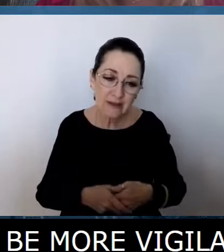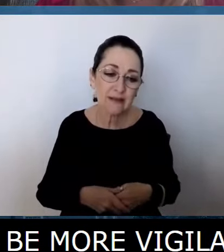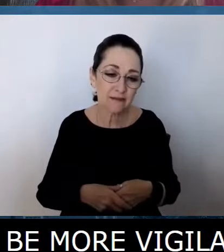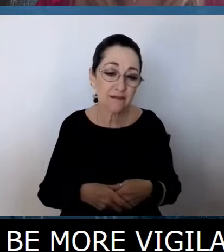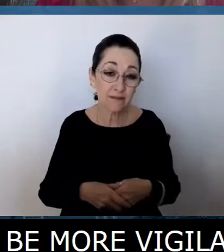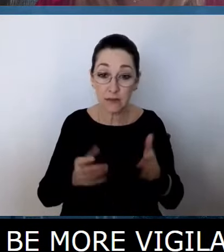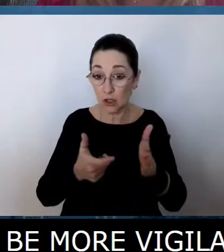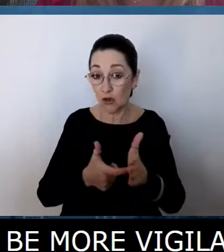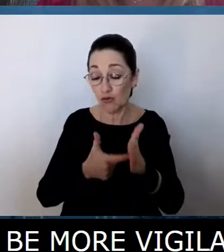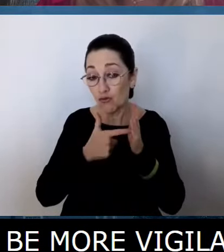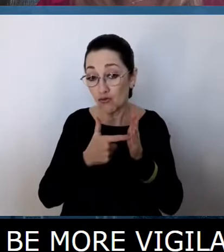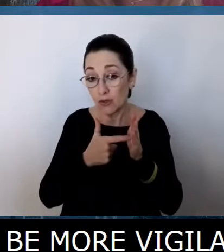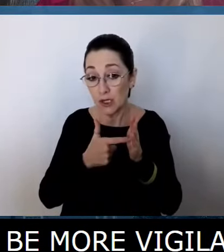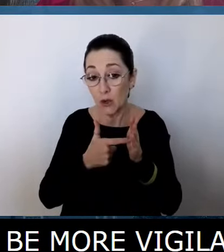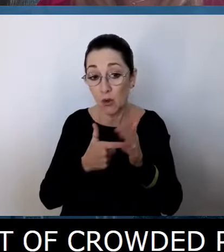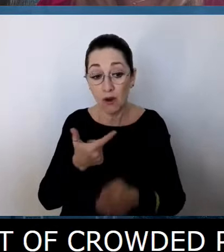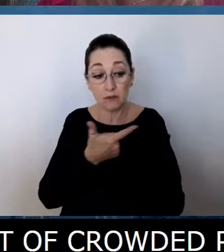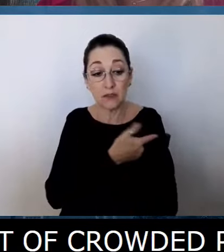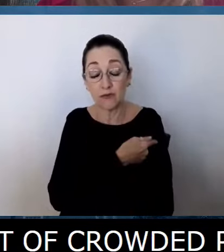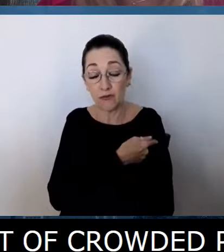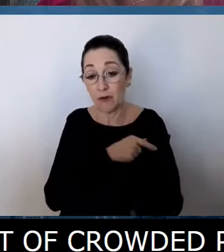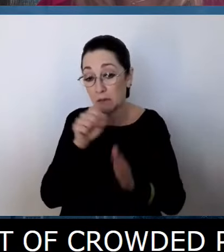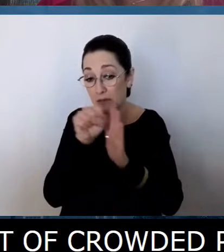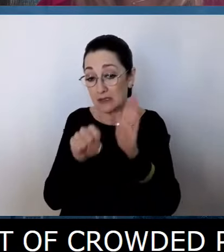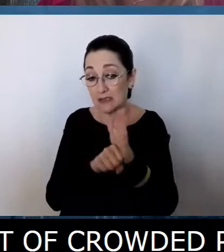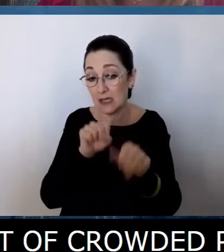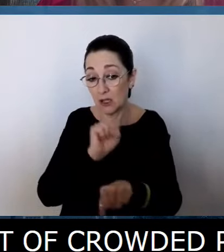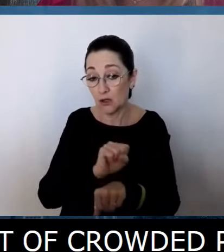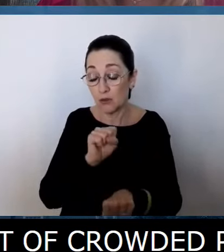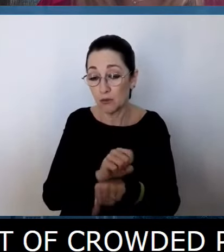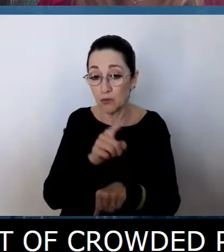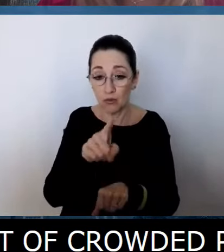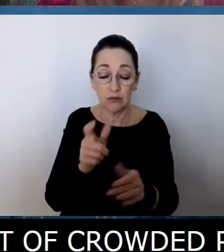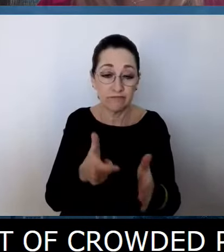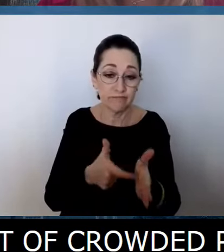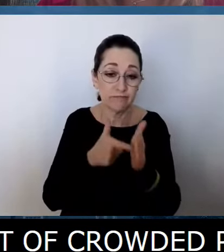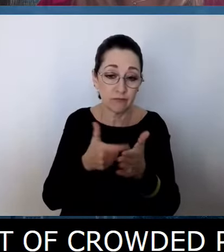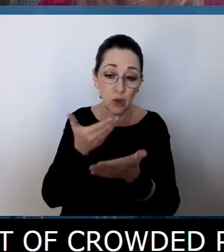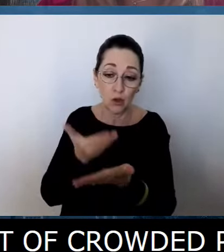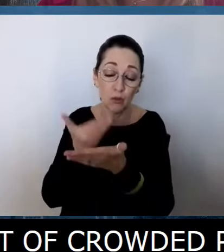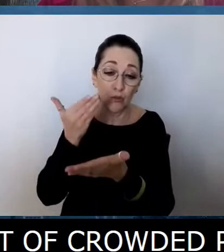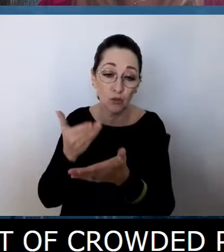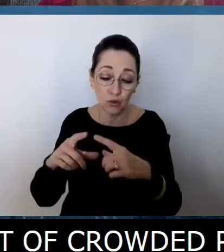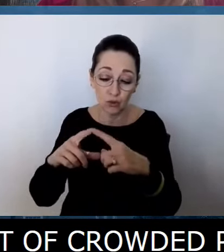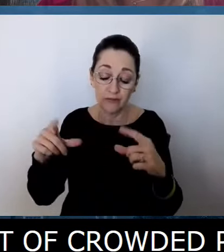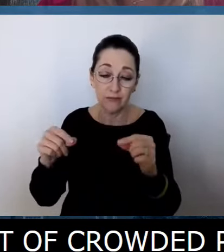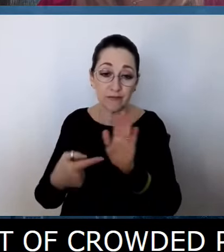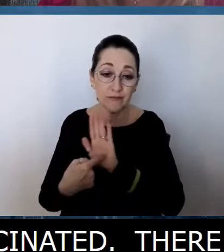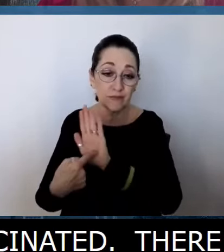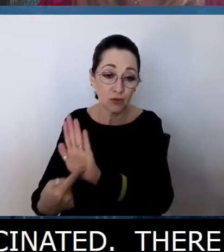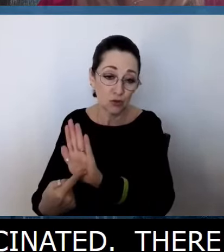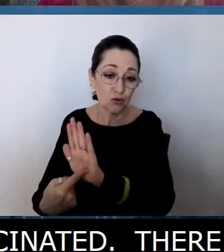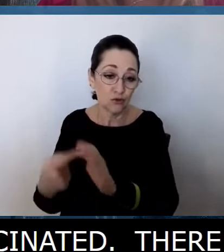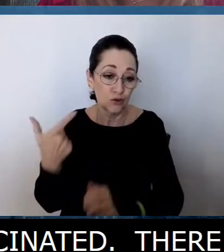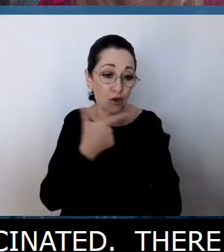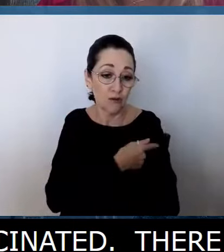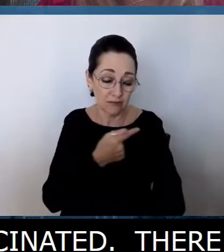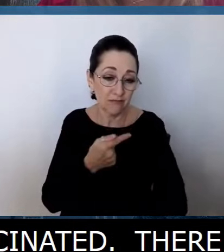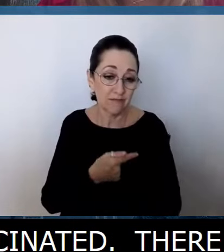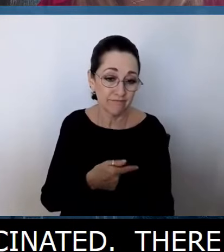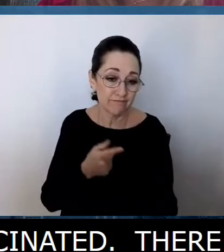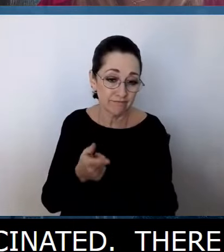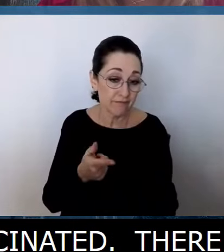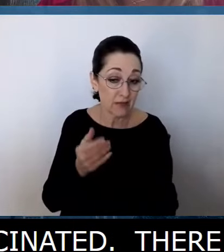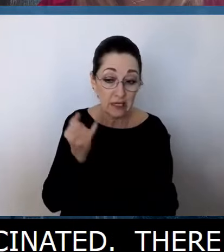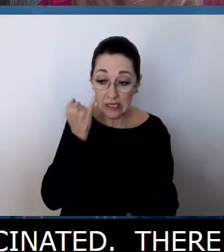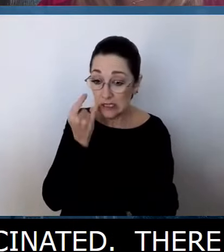requirements to get vaccinated for state employees. You have to prove vaccination status or get tested. Same is true among